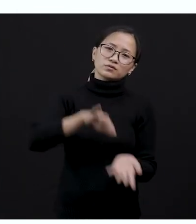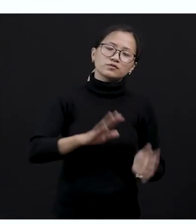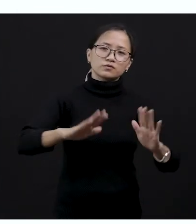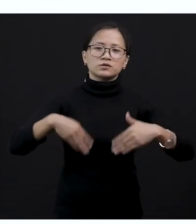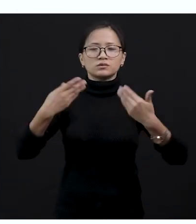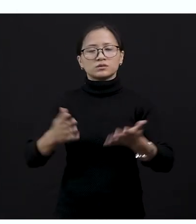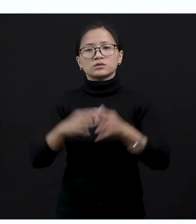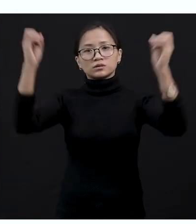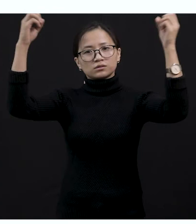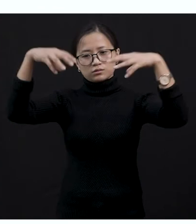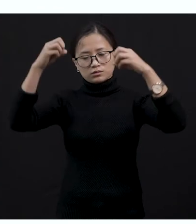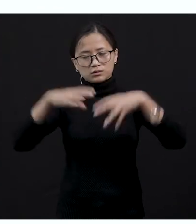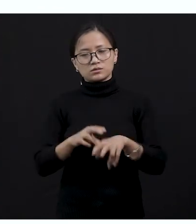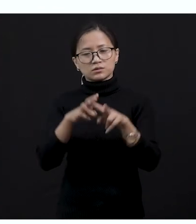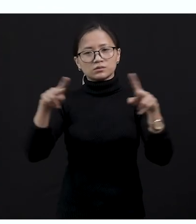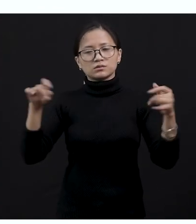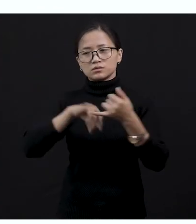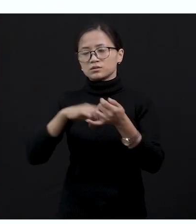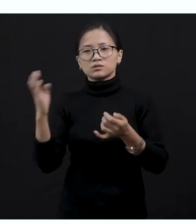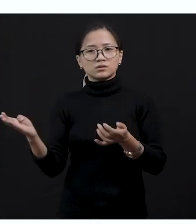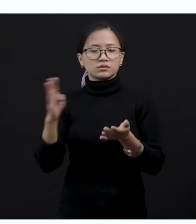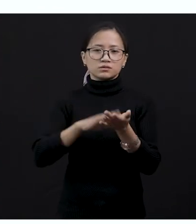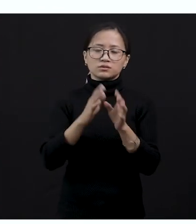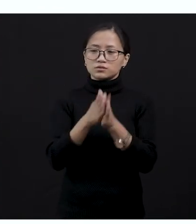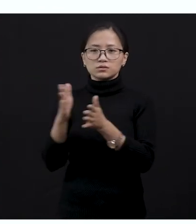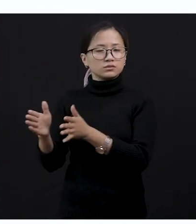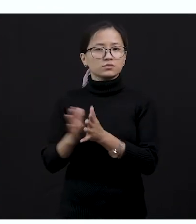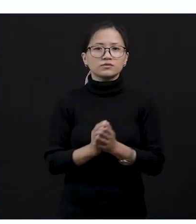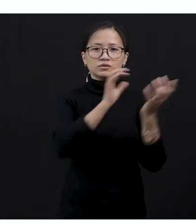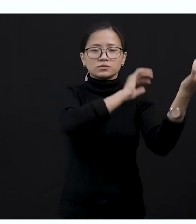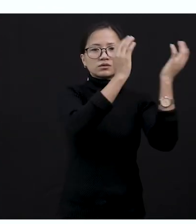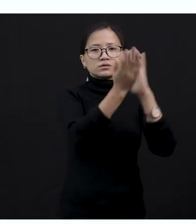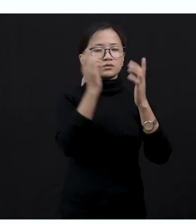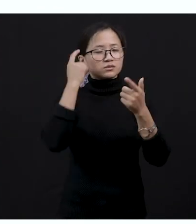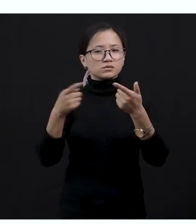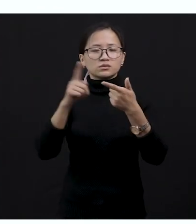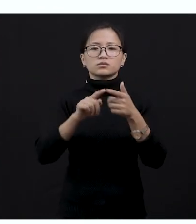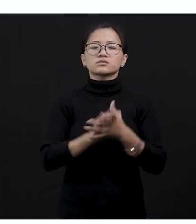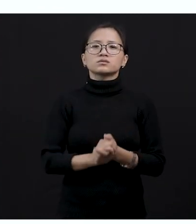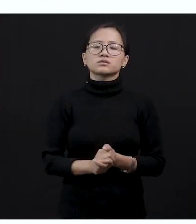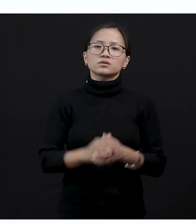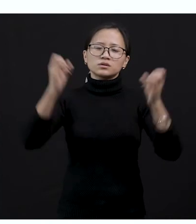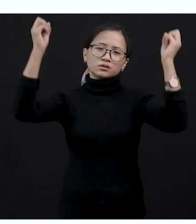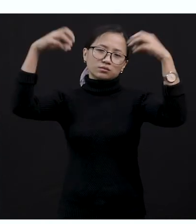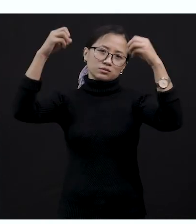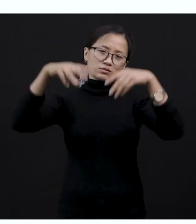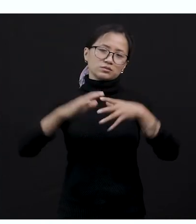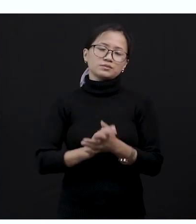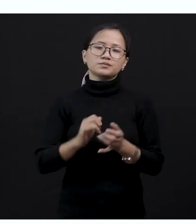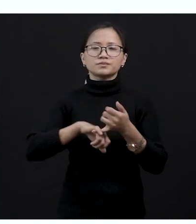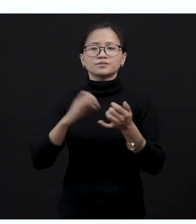it is also because of the different seasons of the earth, we also experience the monsoon